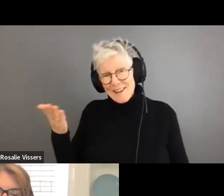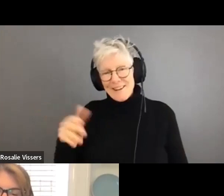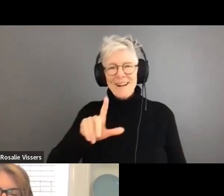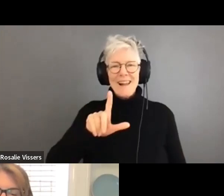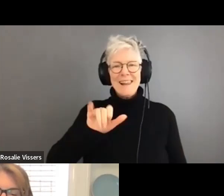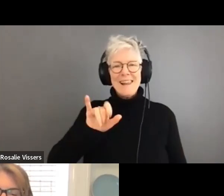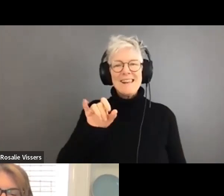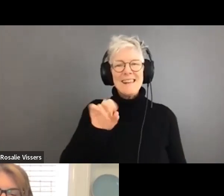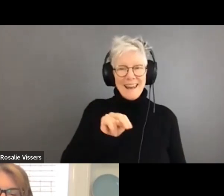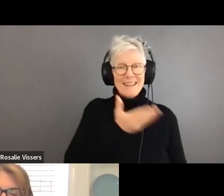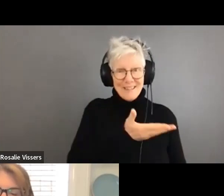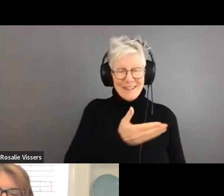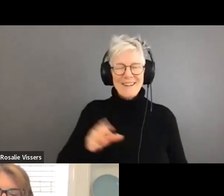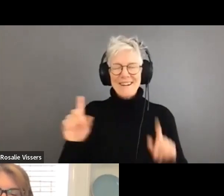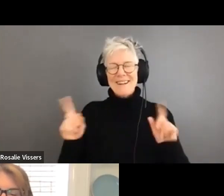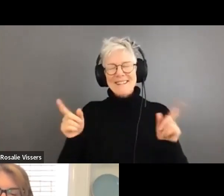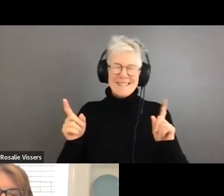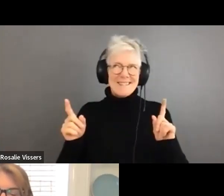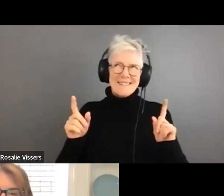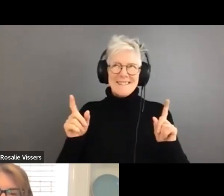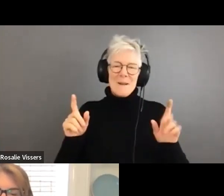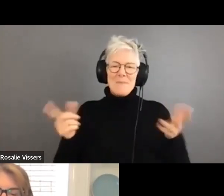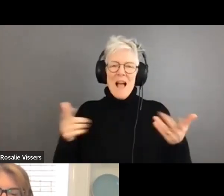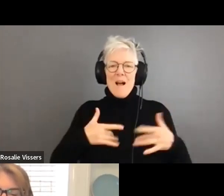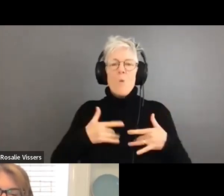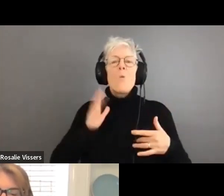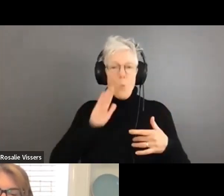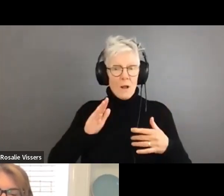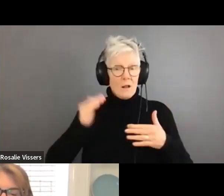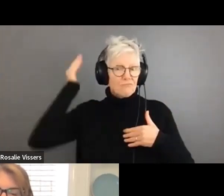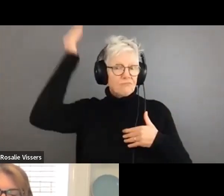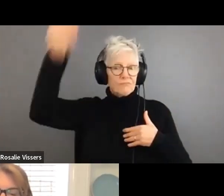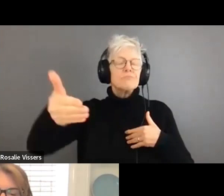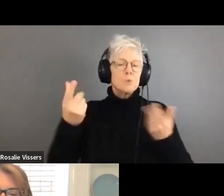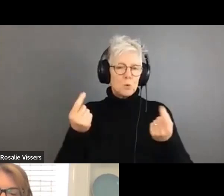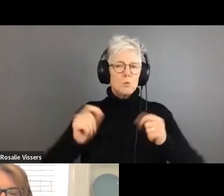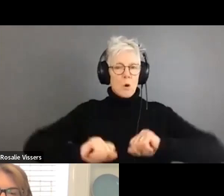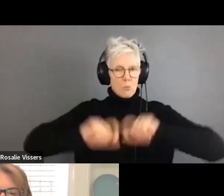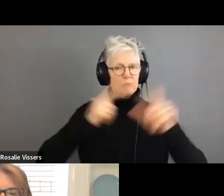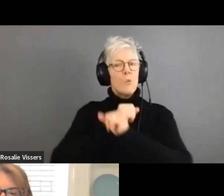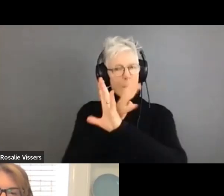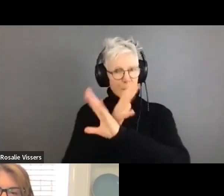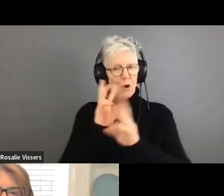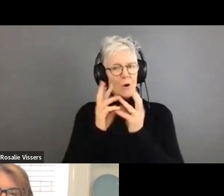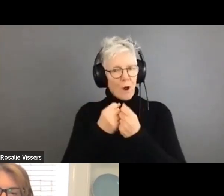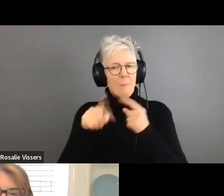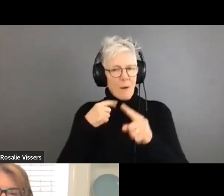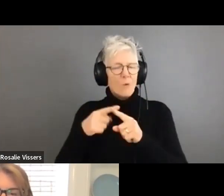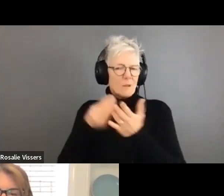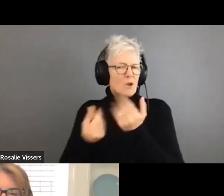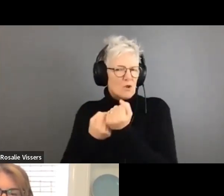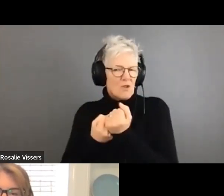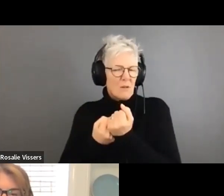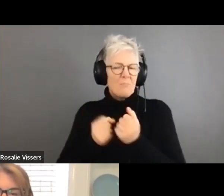in the house. I'll probably be doing a webinar just on that. Okay. But what I will say in regards to sponsorship is a